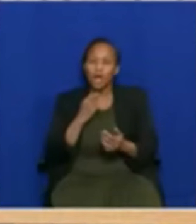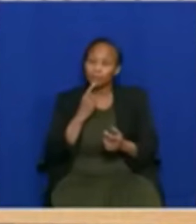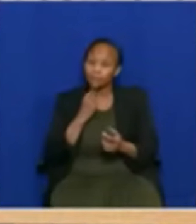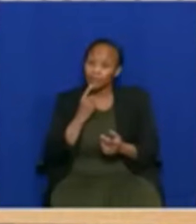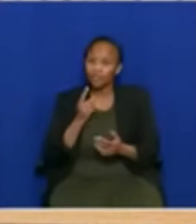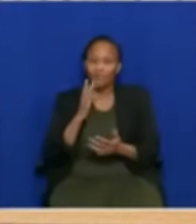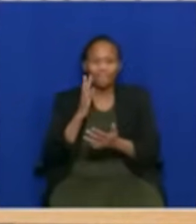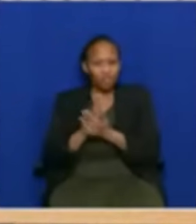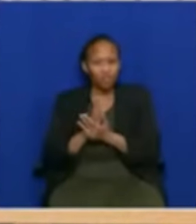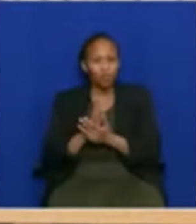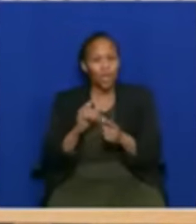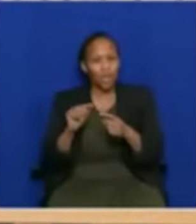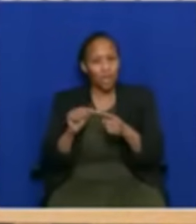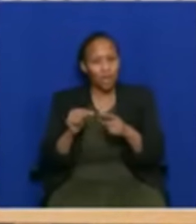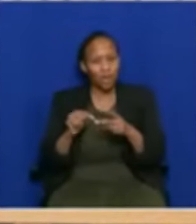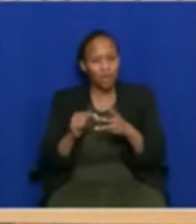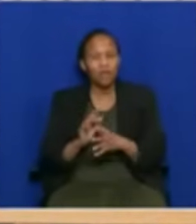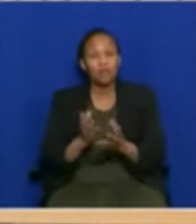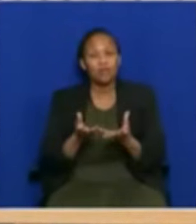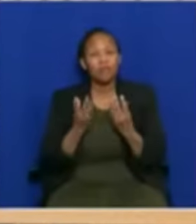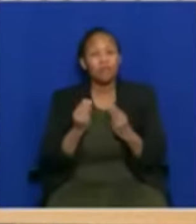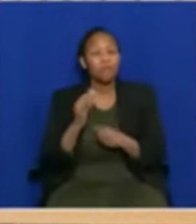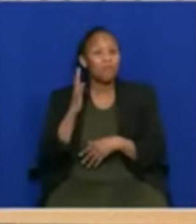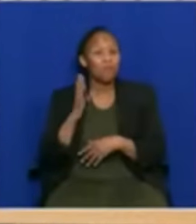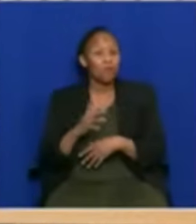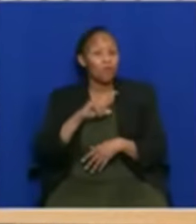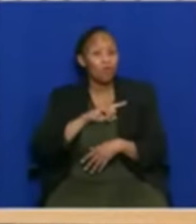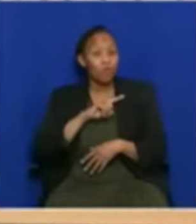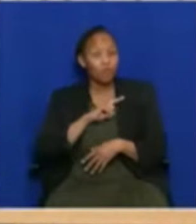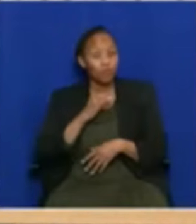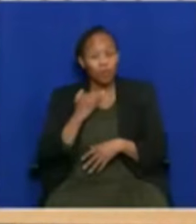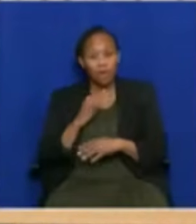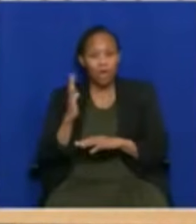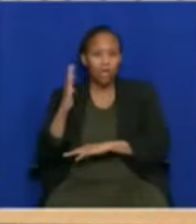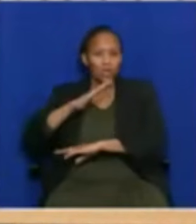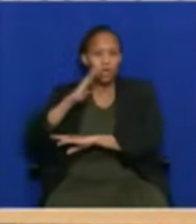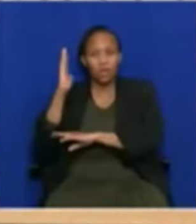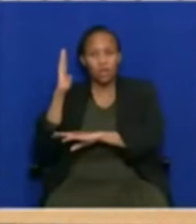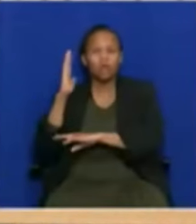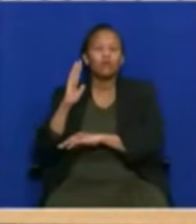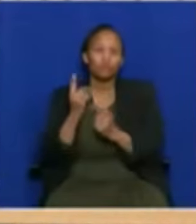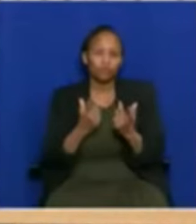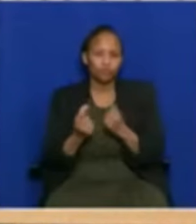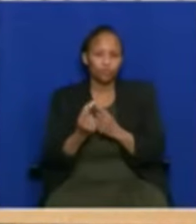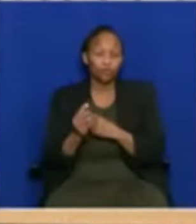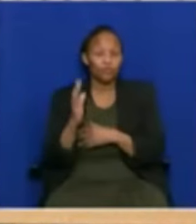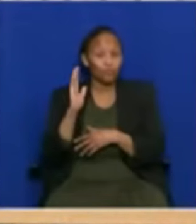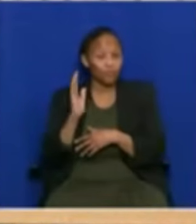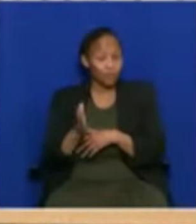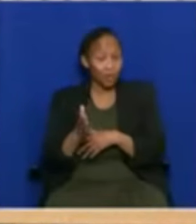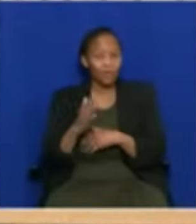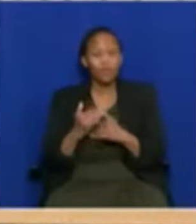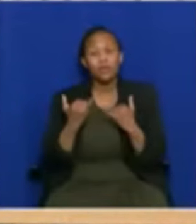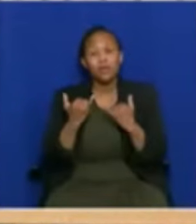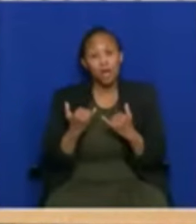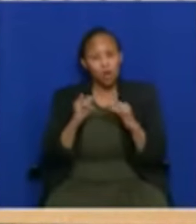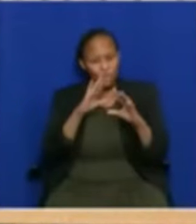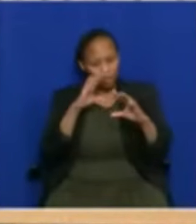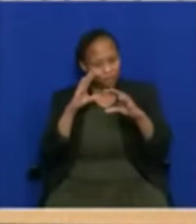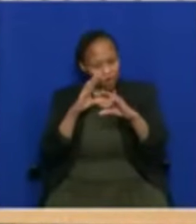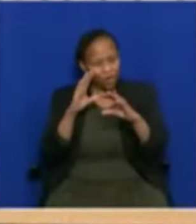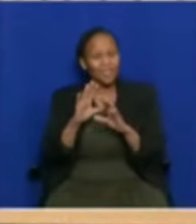deal with them during the course of the day. Just not now. Right now, it's just date issues, to know what happened on what